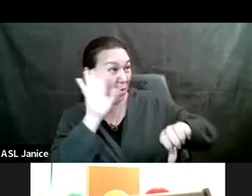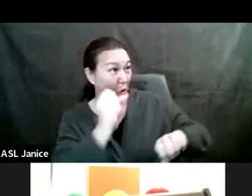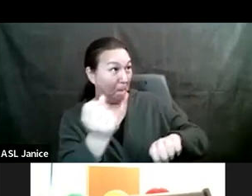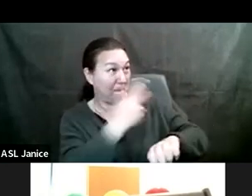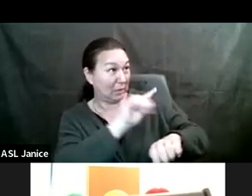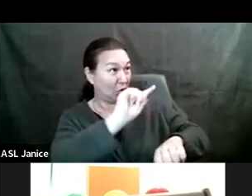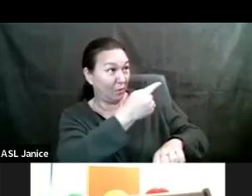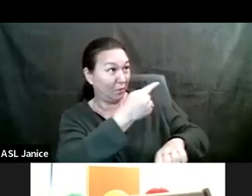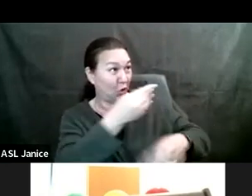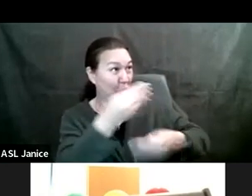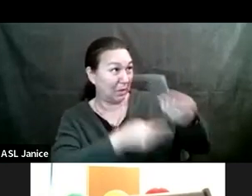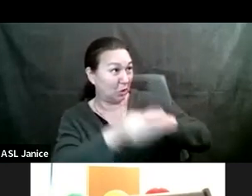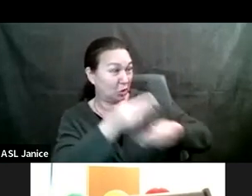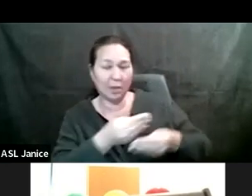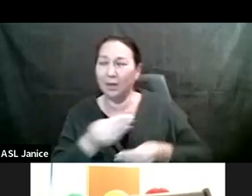budget